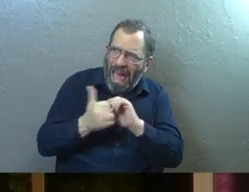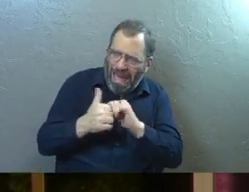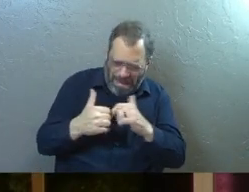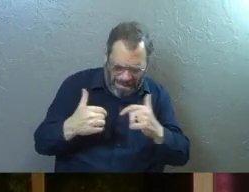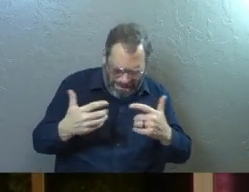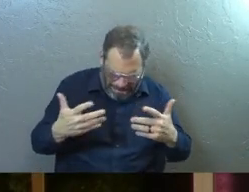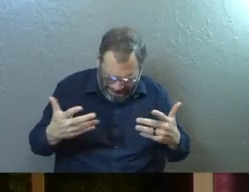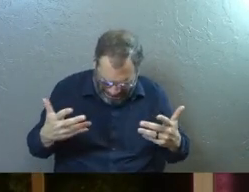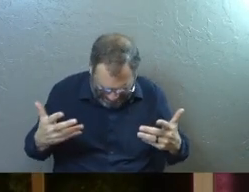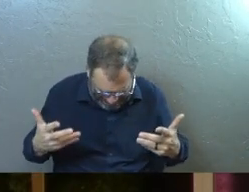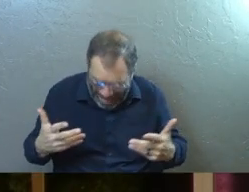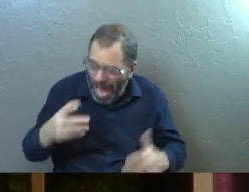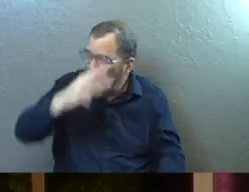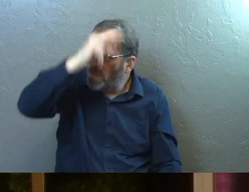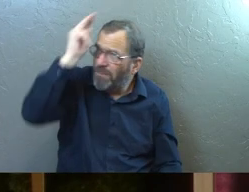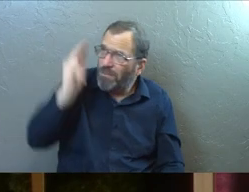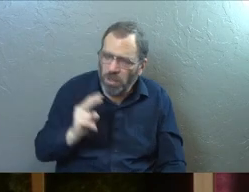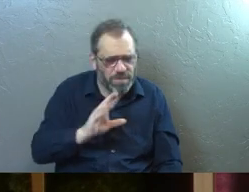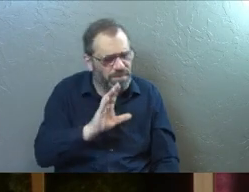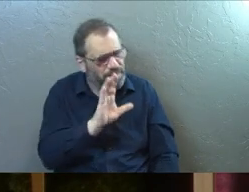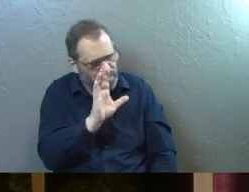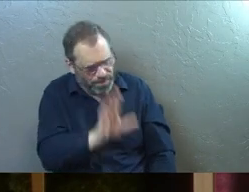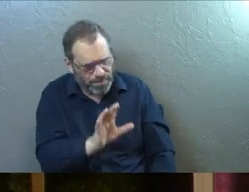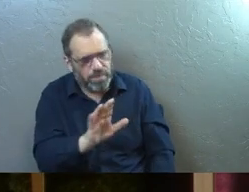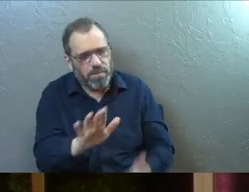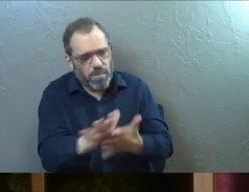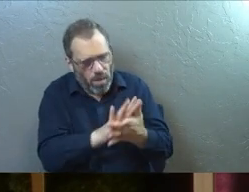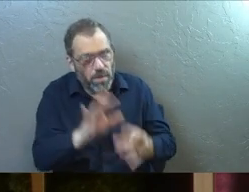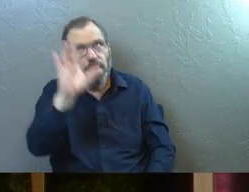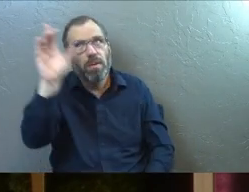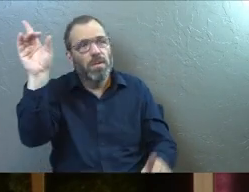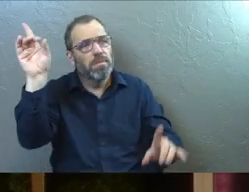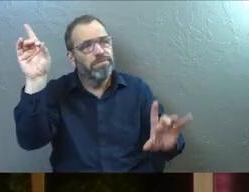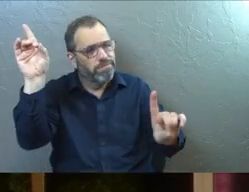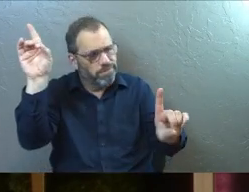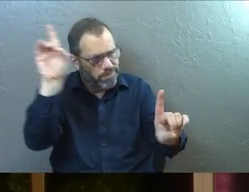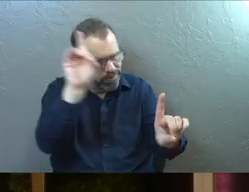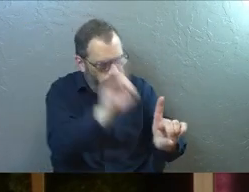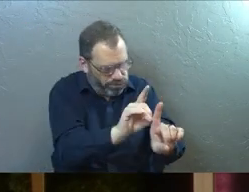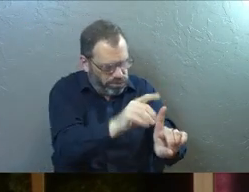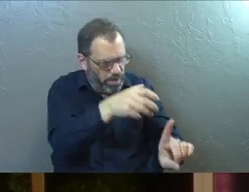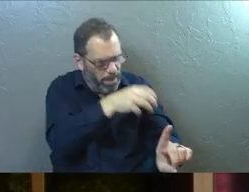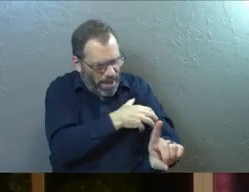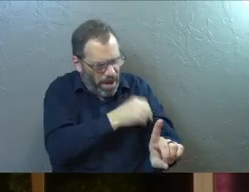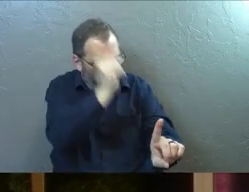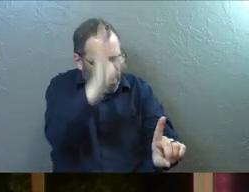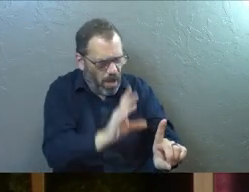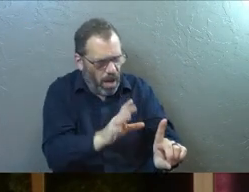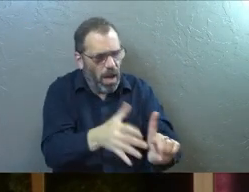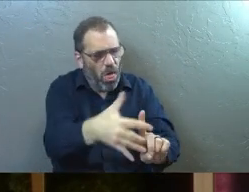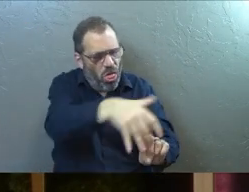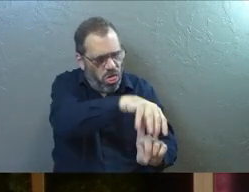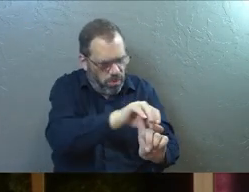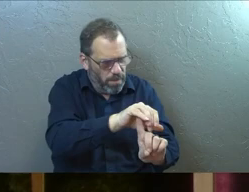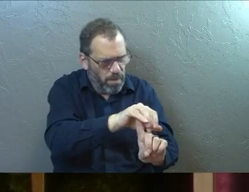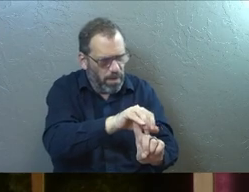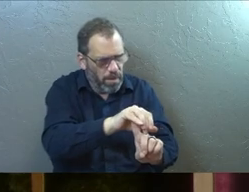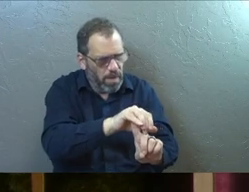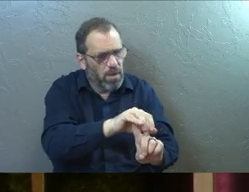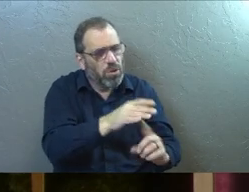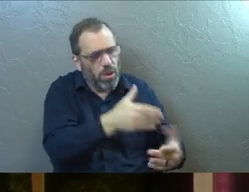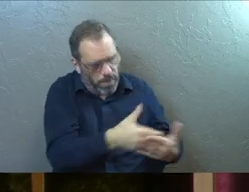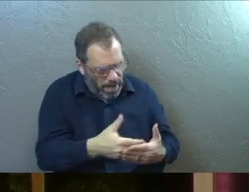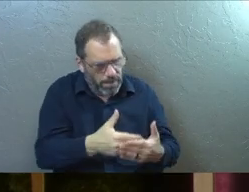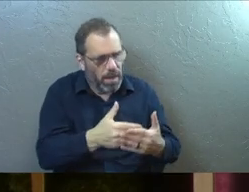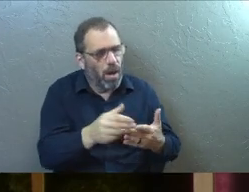this happen? I'm a virgin. The angel replied, the Holy Spirit will come upon you and the power of the Most High will overshadow you. So the baby